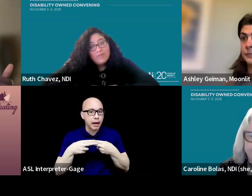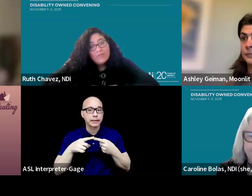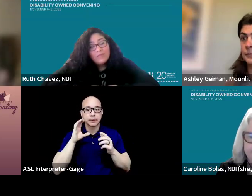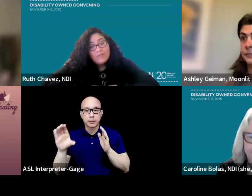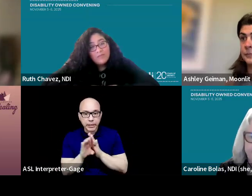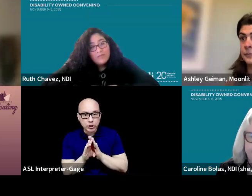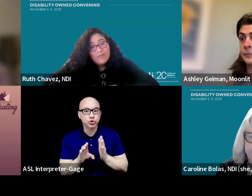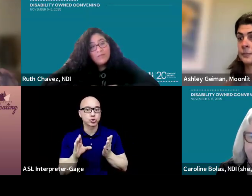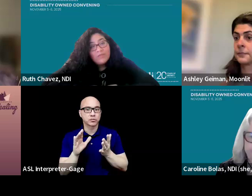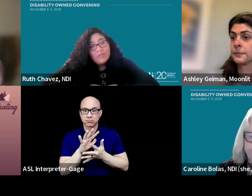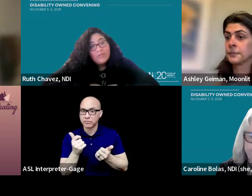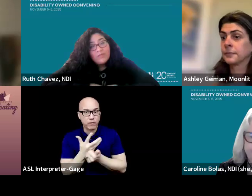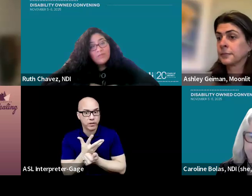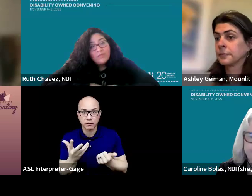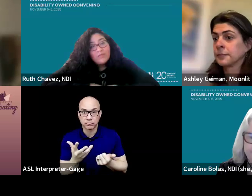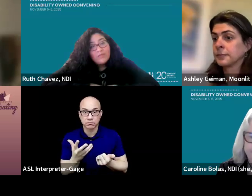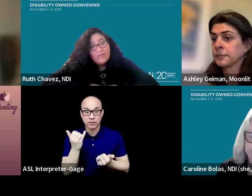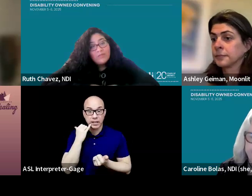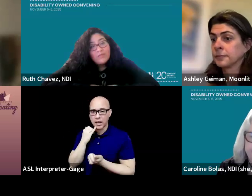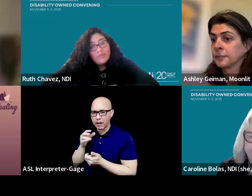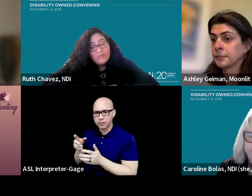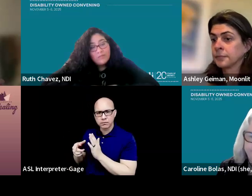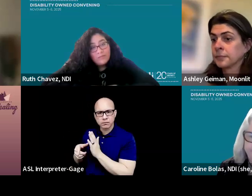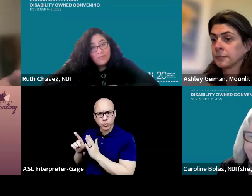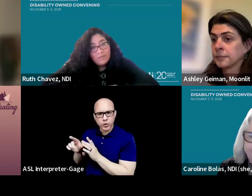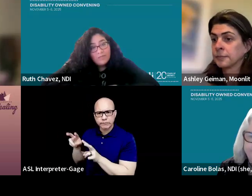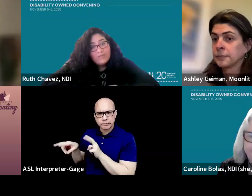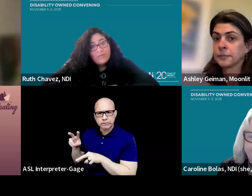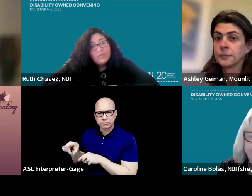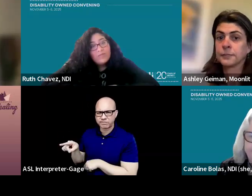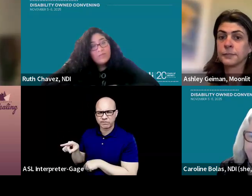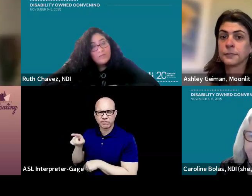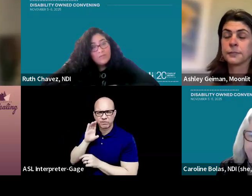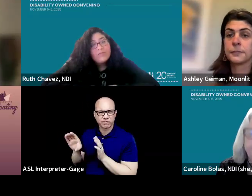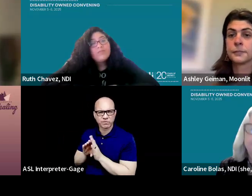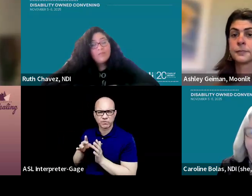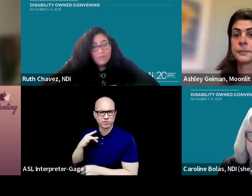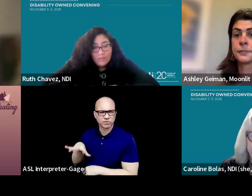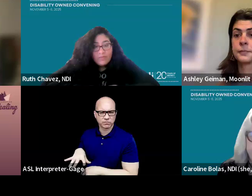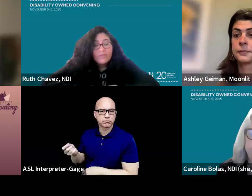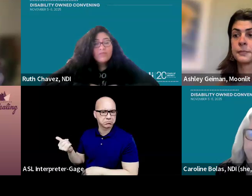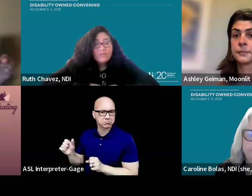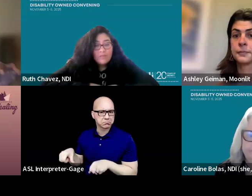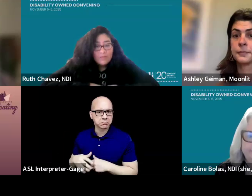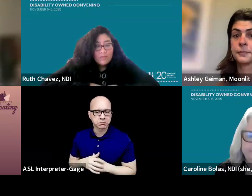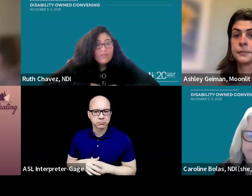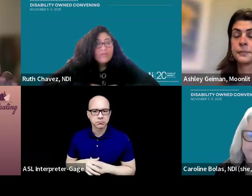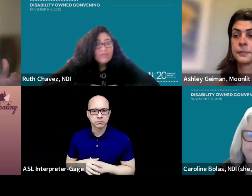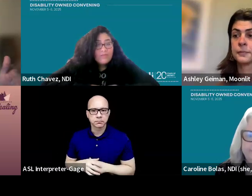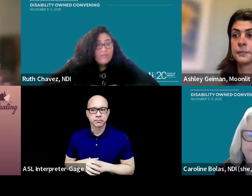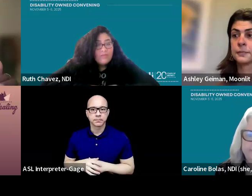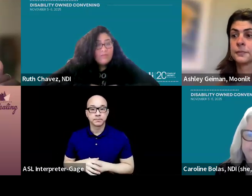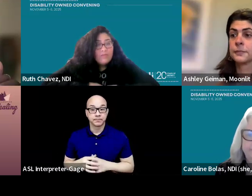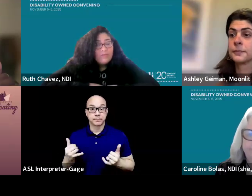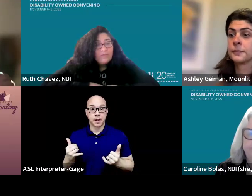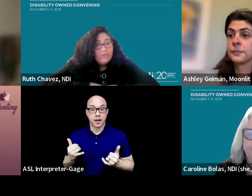then if you don't like the picture that Gamma creates from you, you can take it out. And the new thing